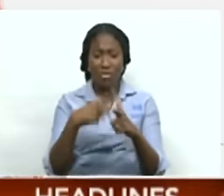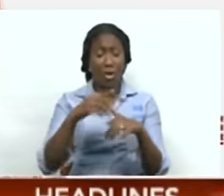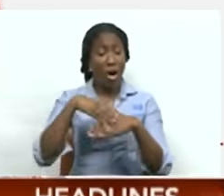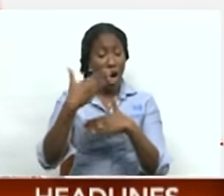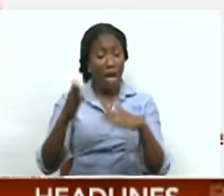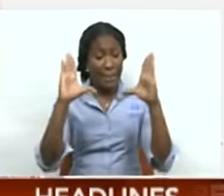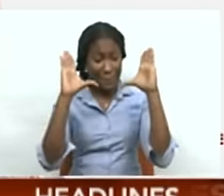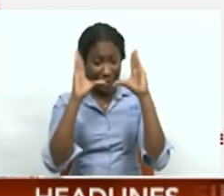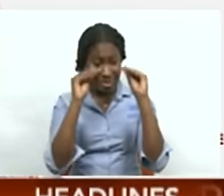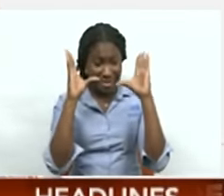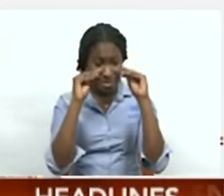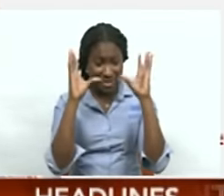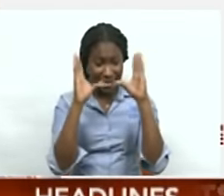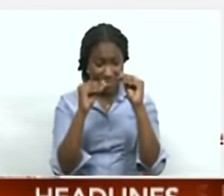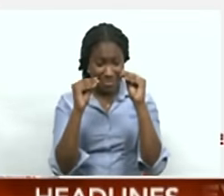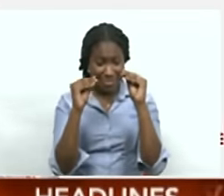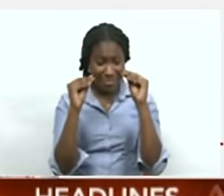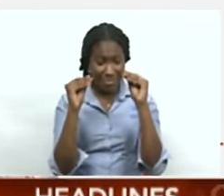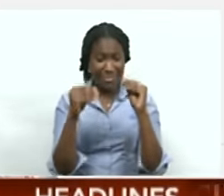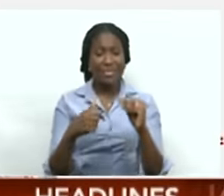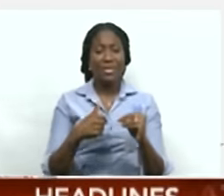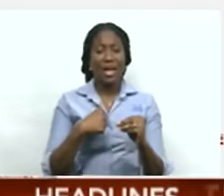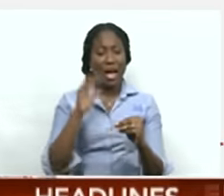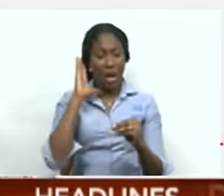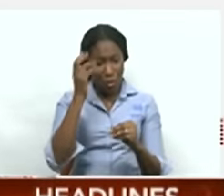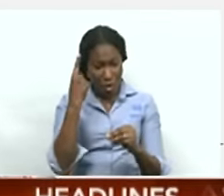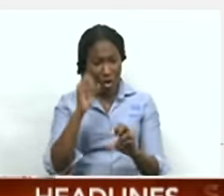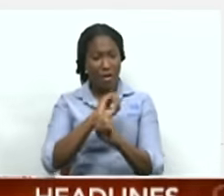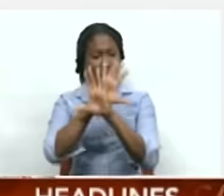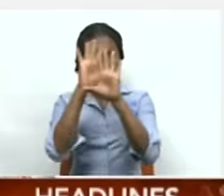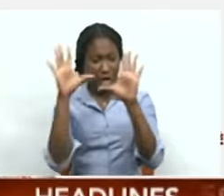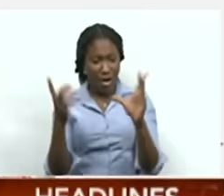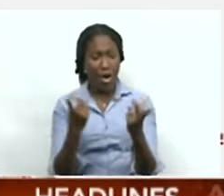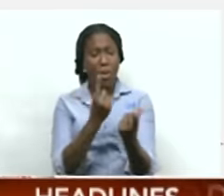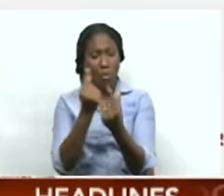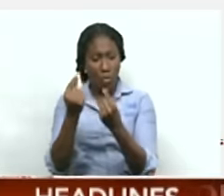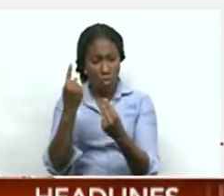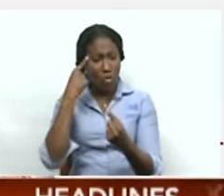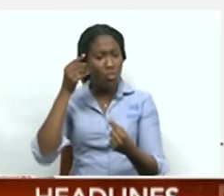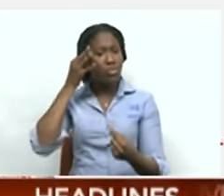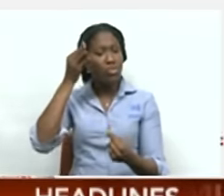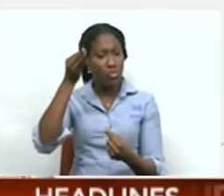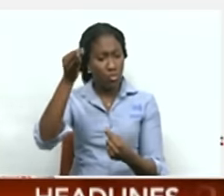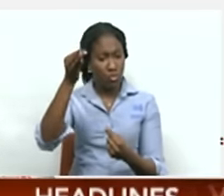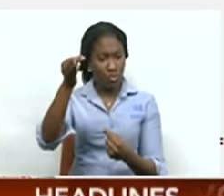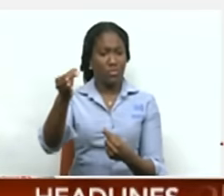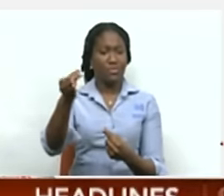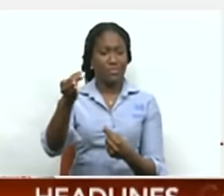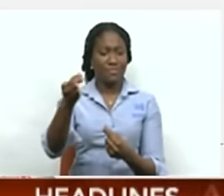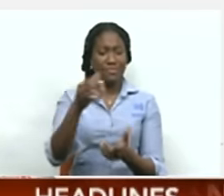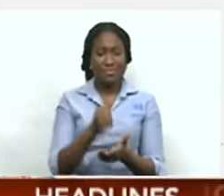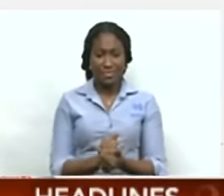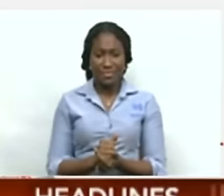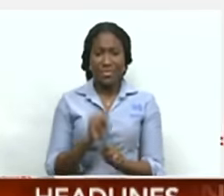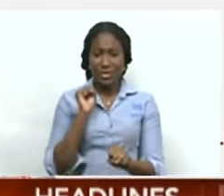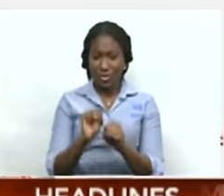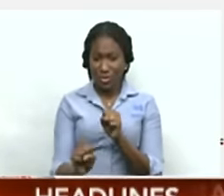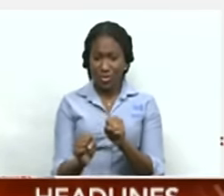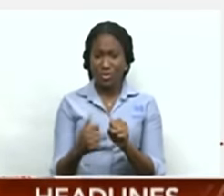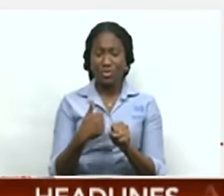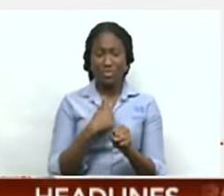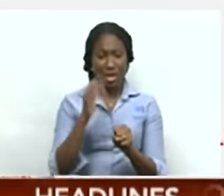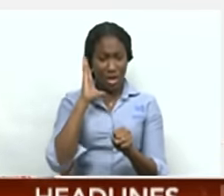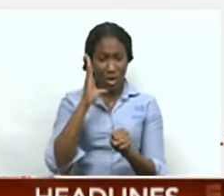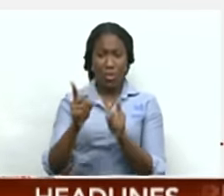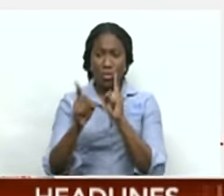there will be clarity on the way ahead. I will kind of certainly have the efforts of previous chairman to kind of